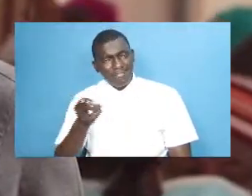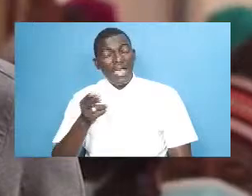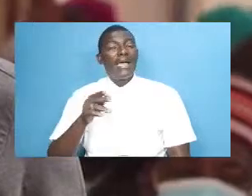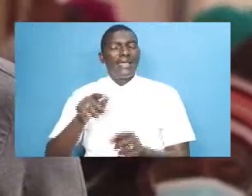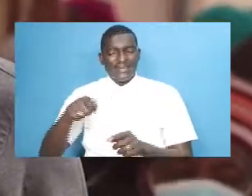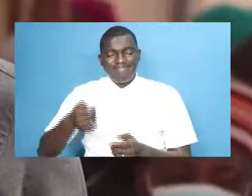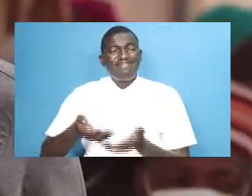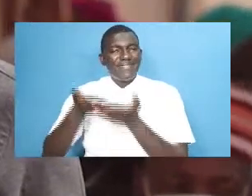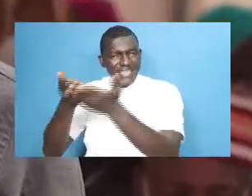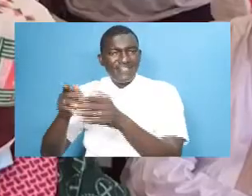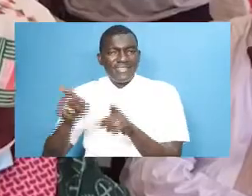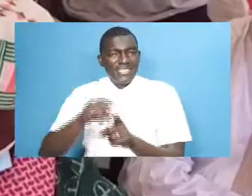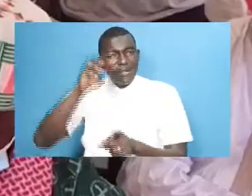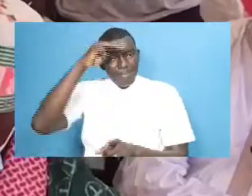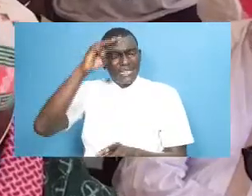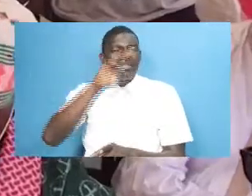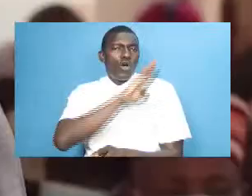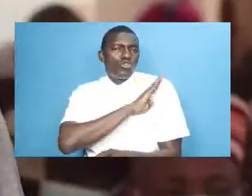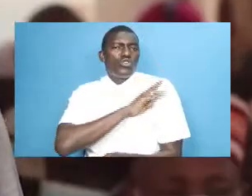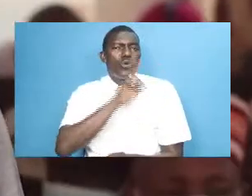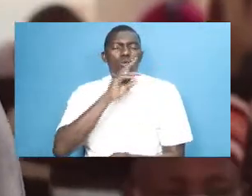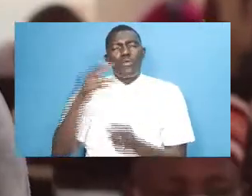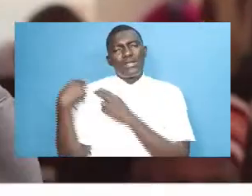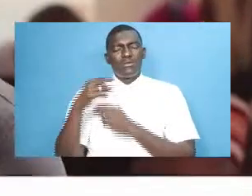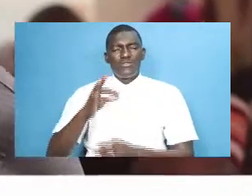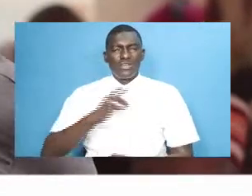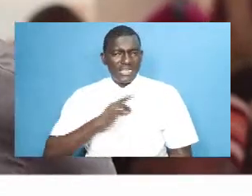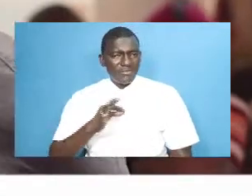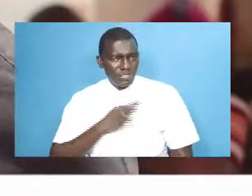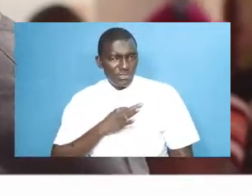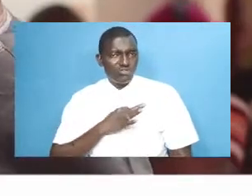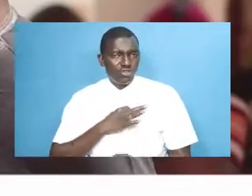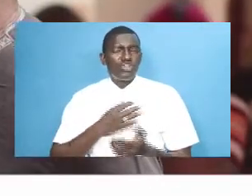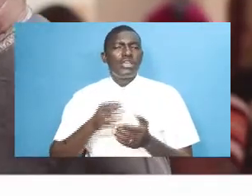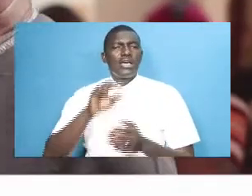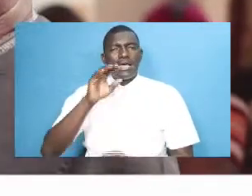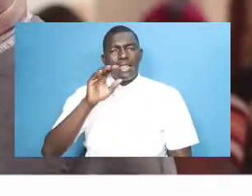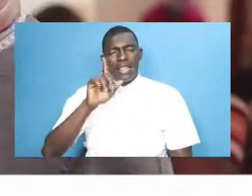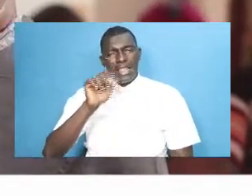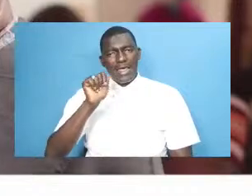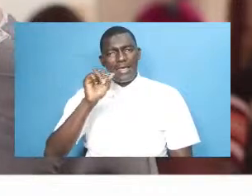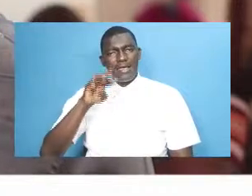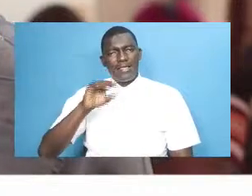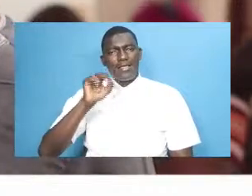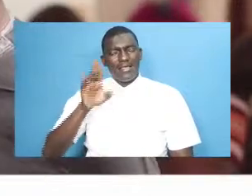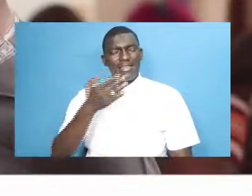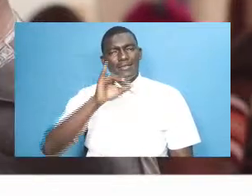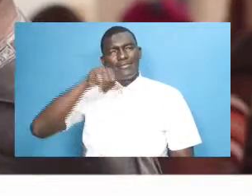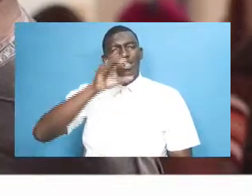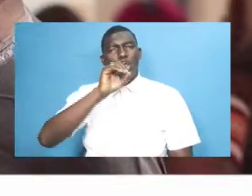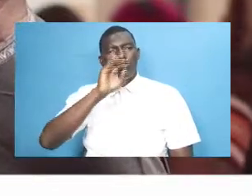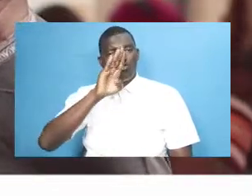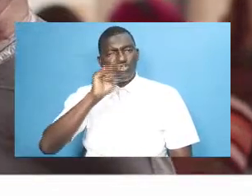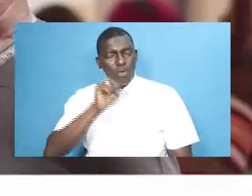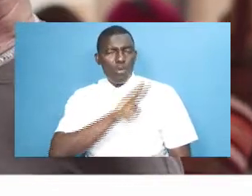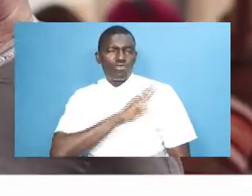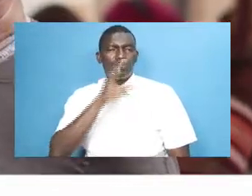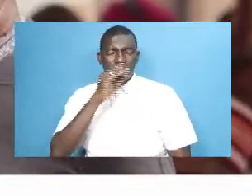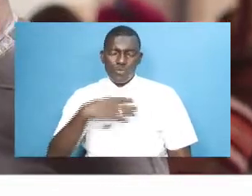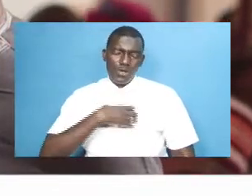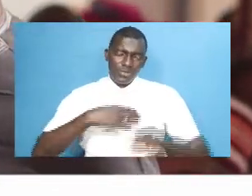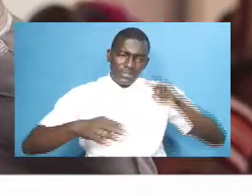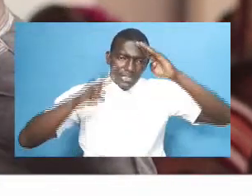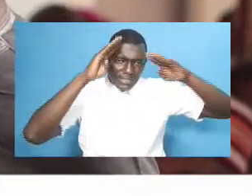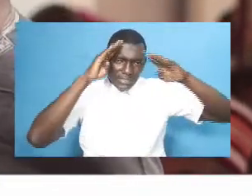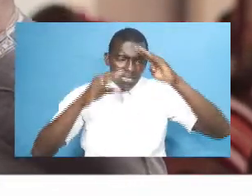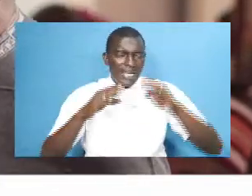thanked partners for their support. Mr. President, with your permission, I wish at this point to